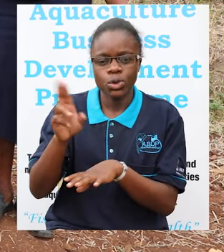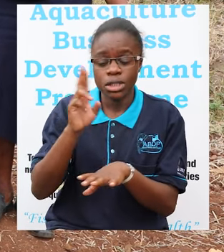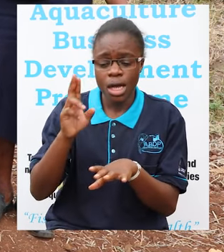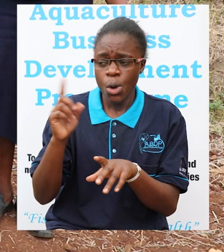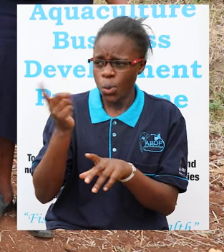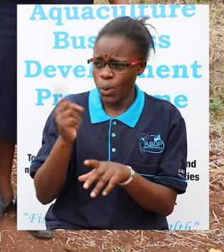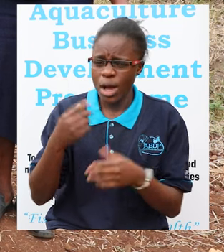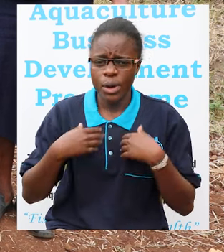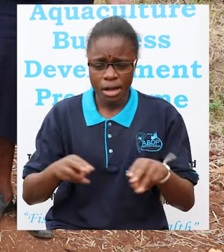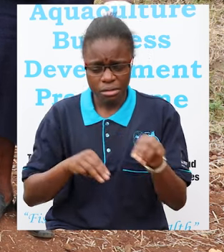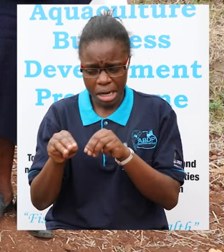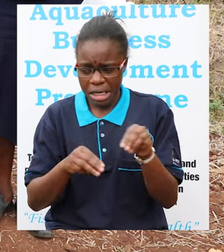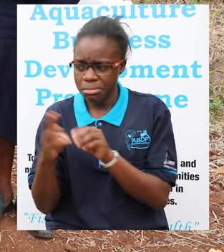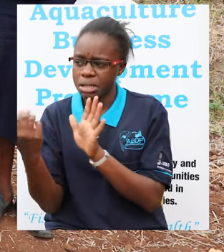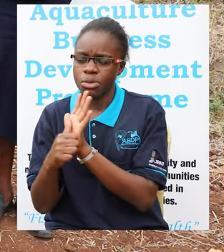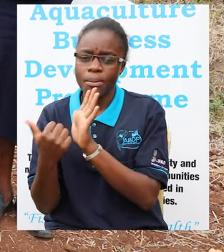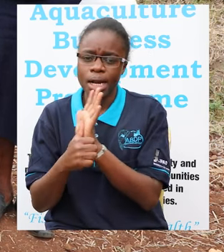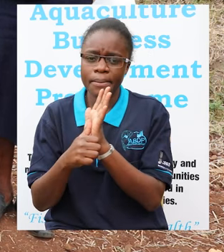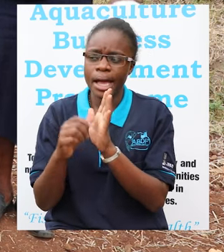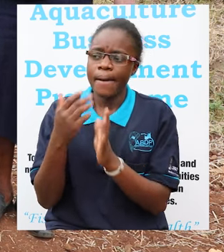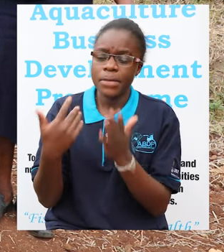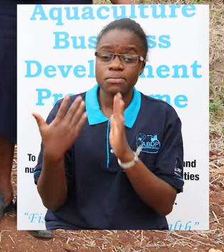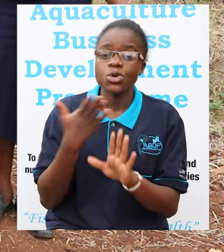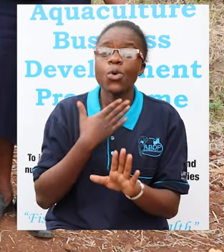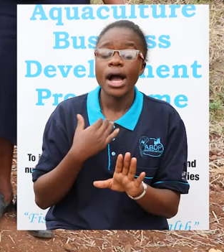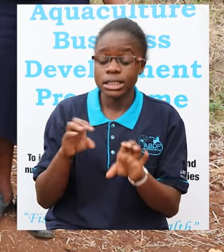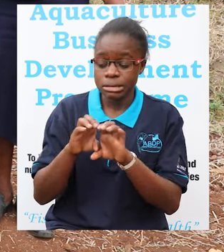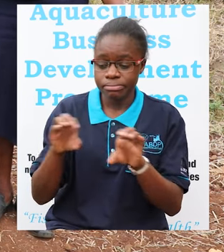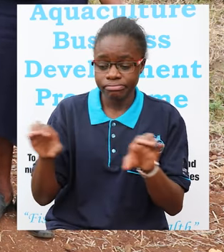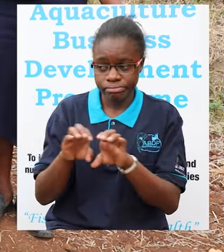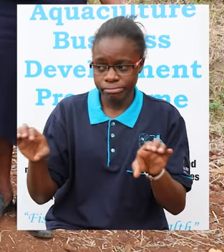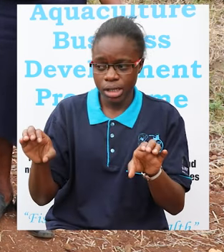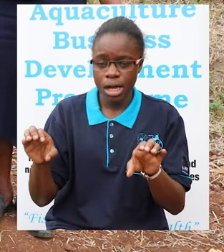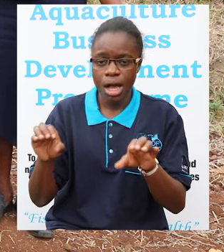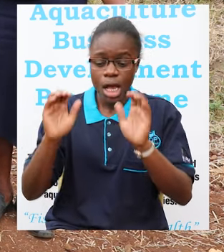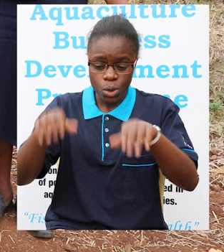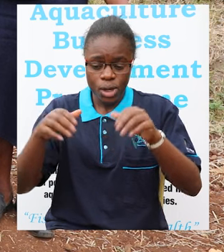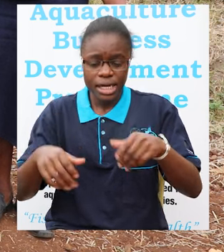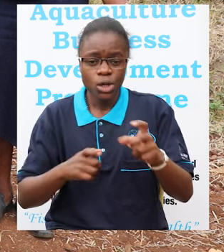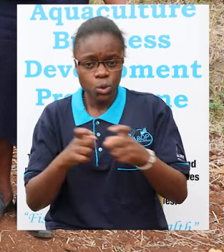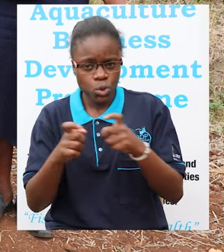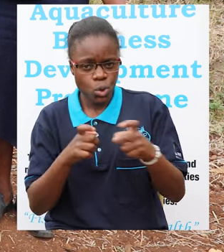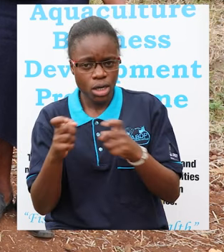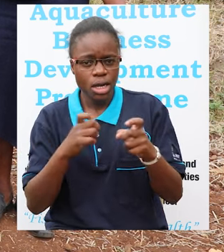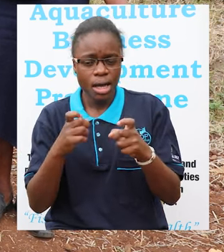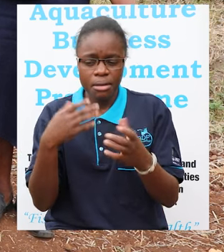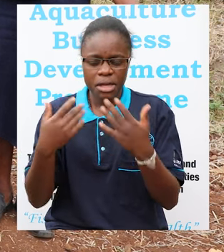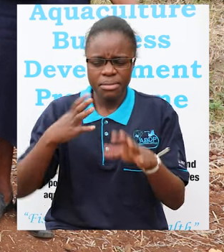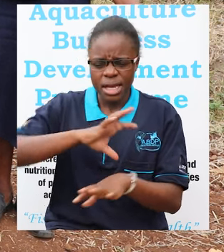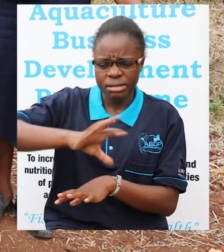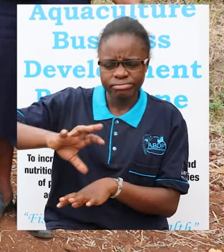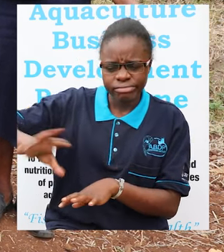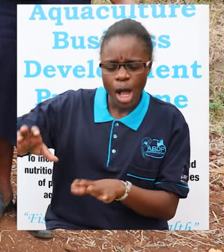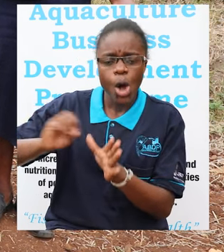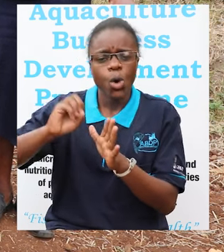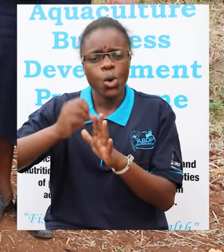issues and you want your garden contained in one place, rural areas, urban areas, or just